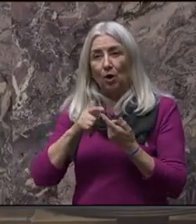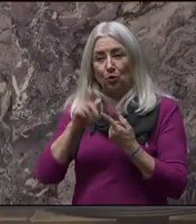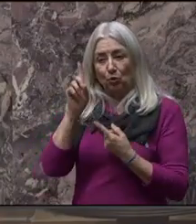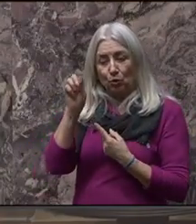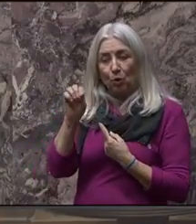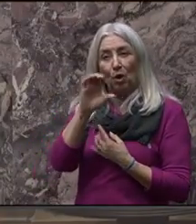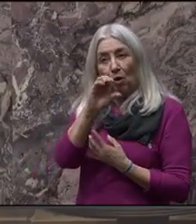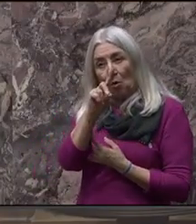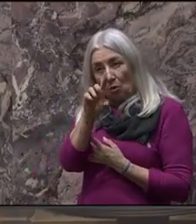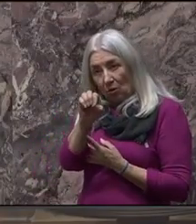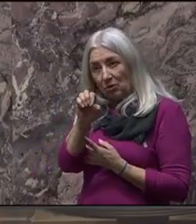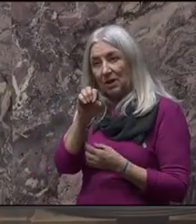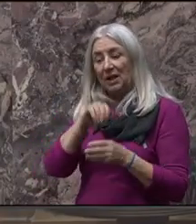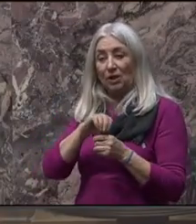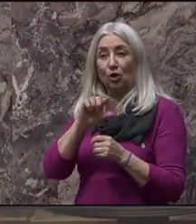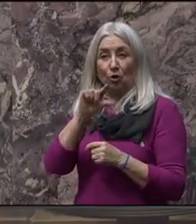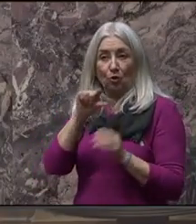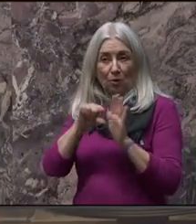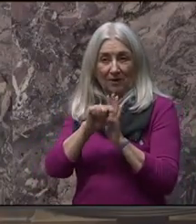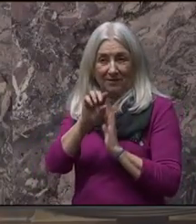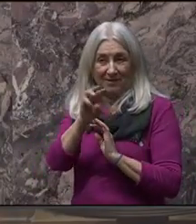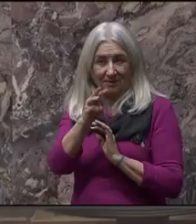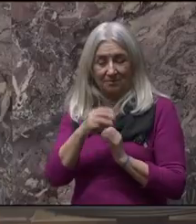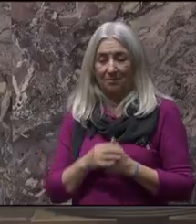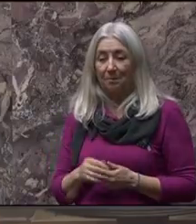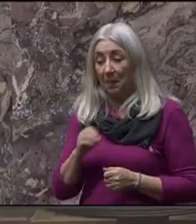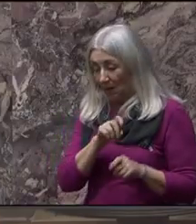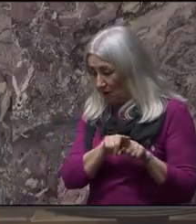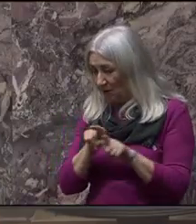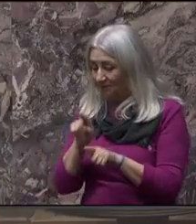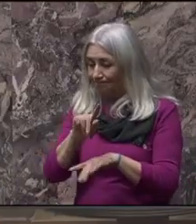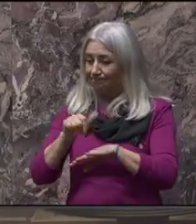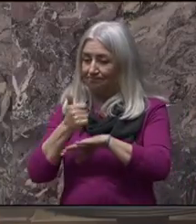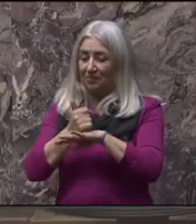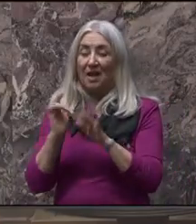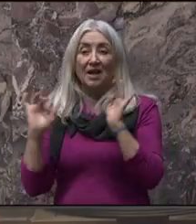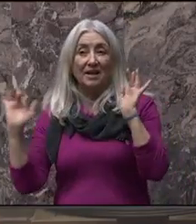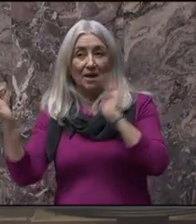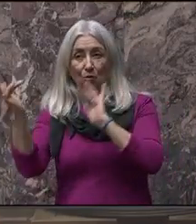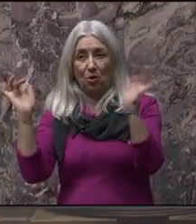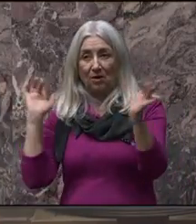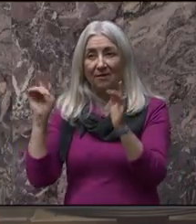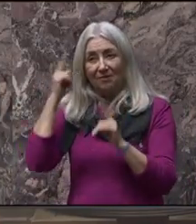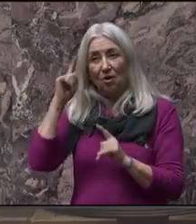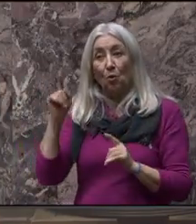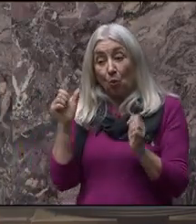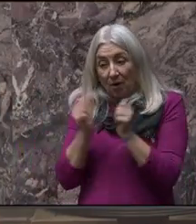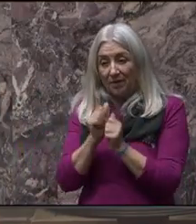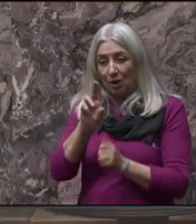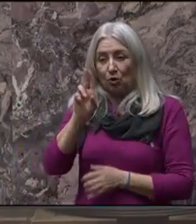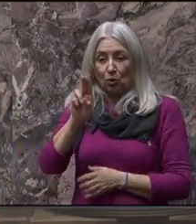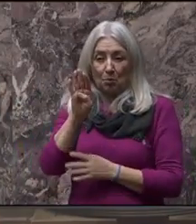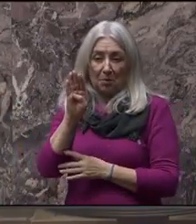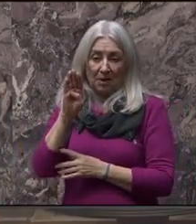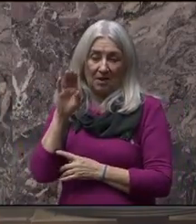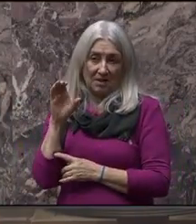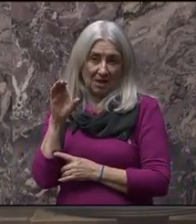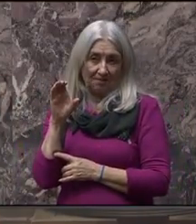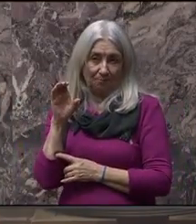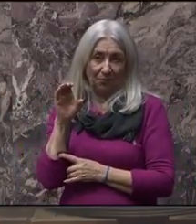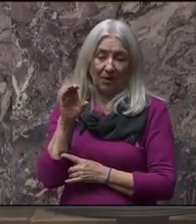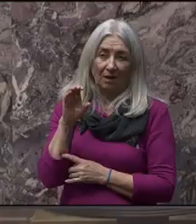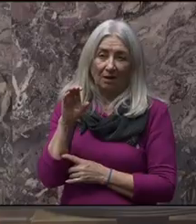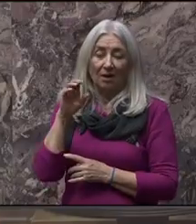recently established a new provincial innovation network with UBC President Santa Ona as chief